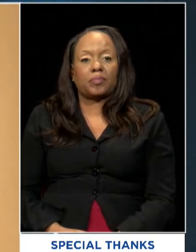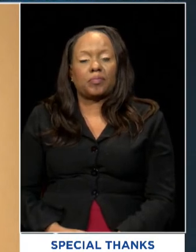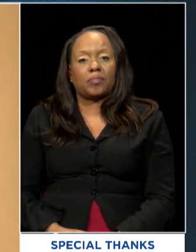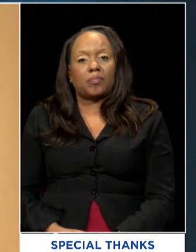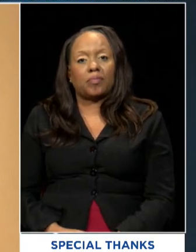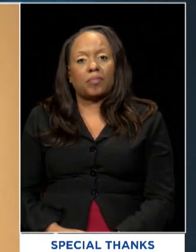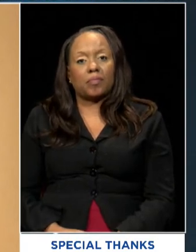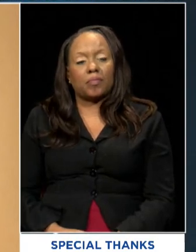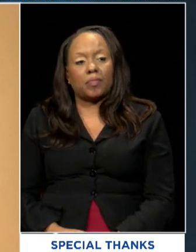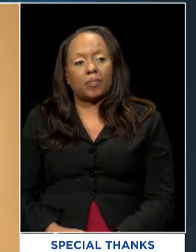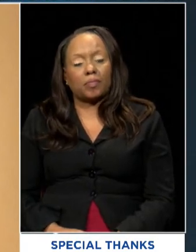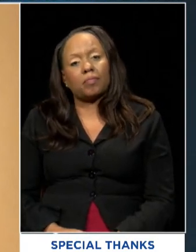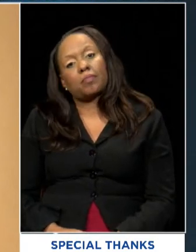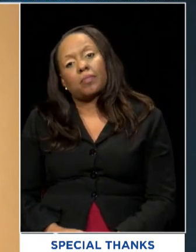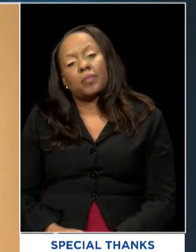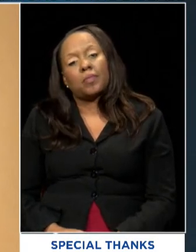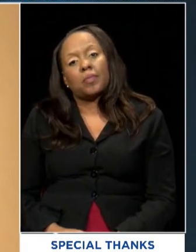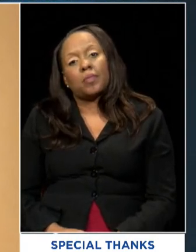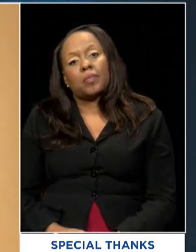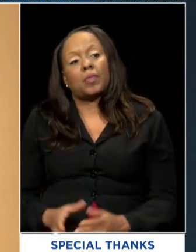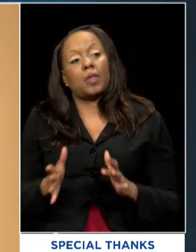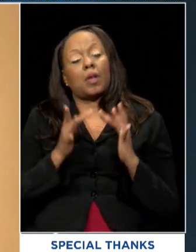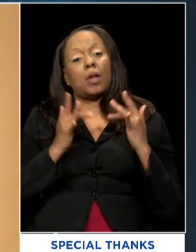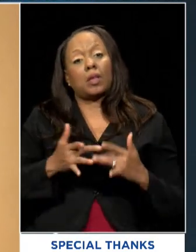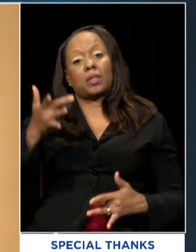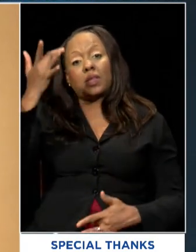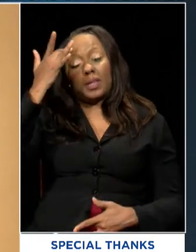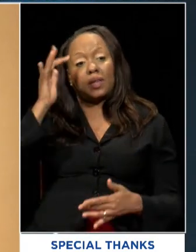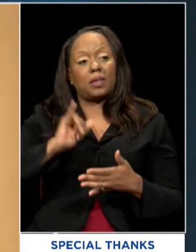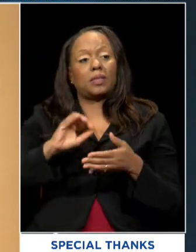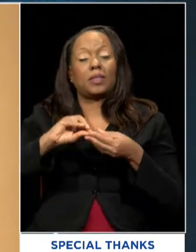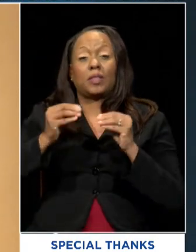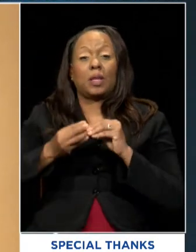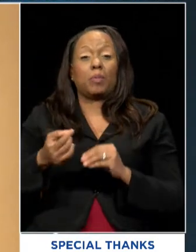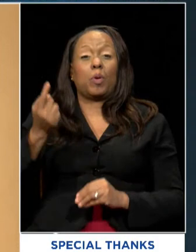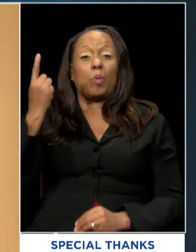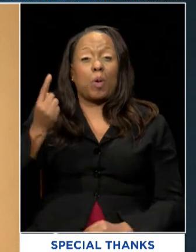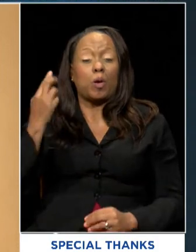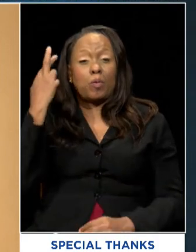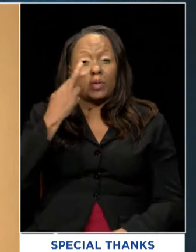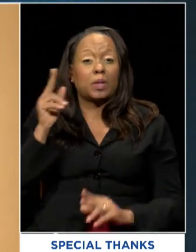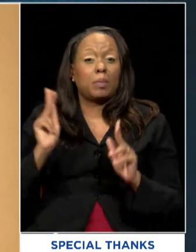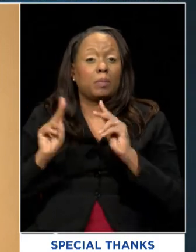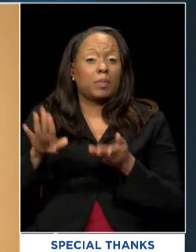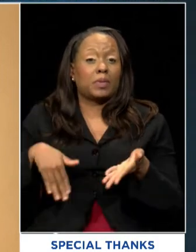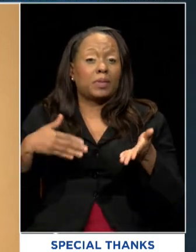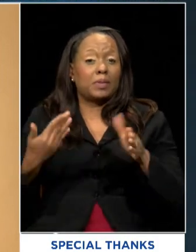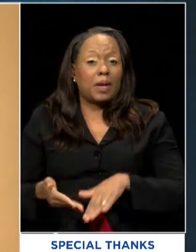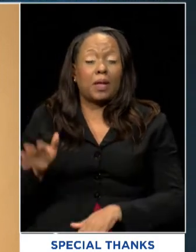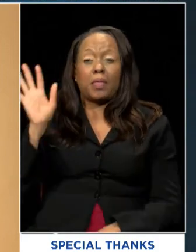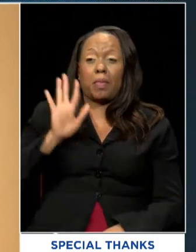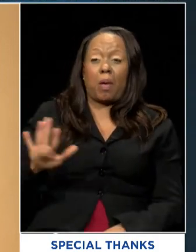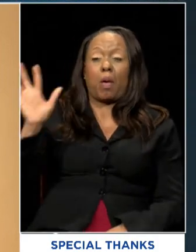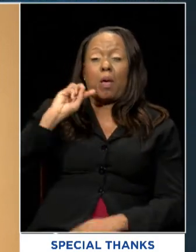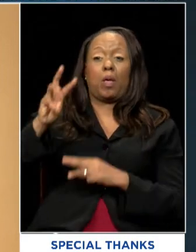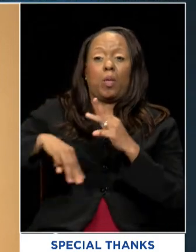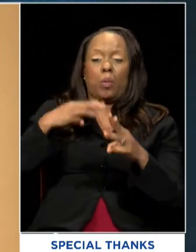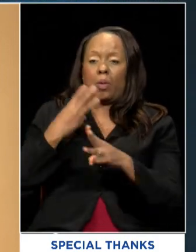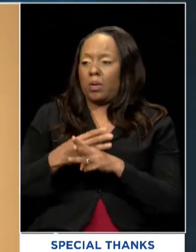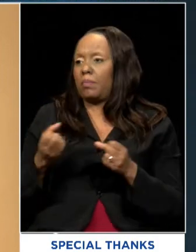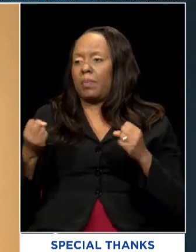disease or cardiovascular disease is the number one cause of death worldwide, the number one cause of premature death.